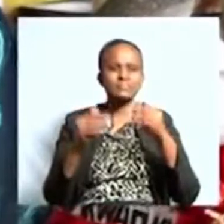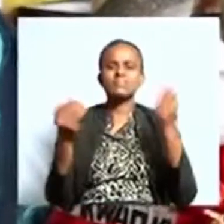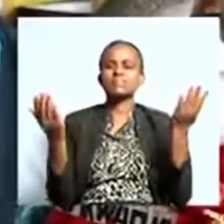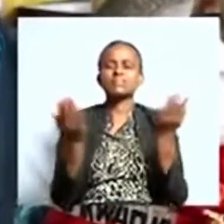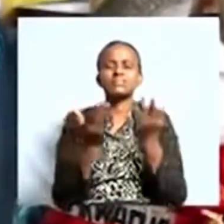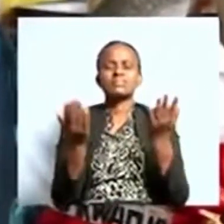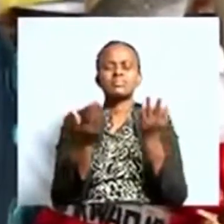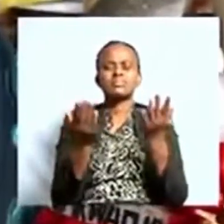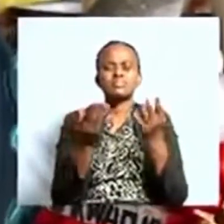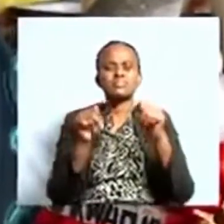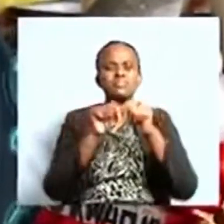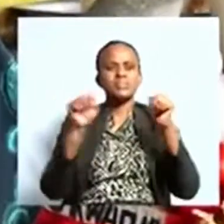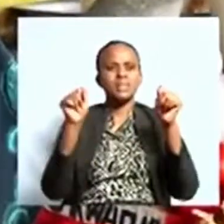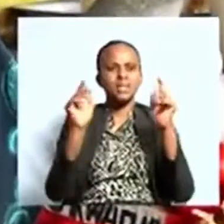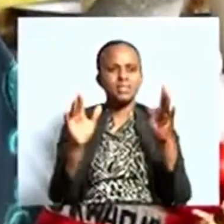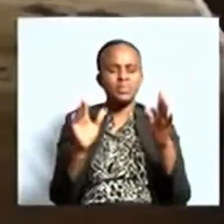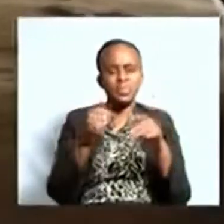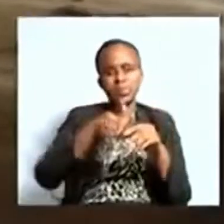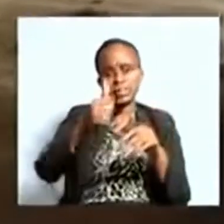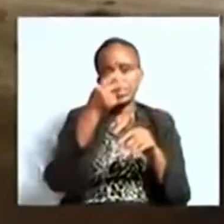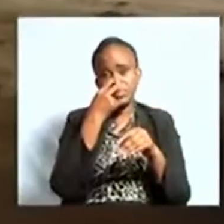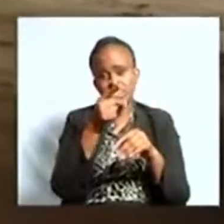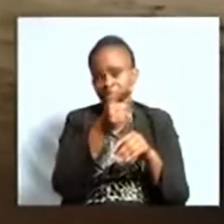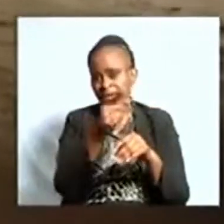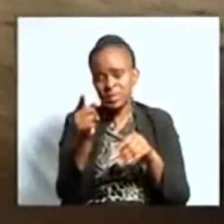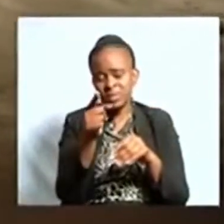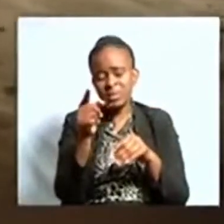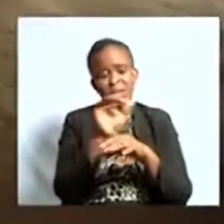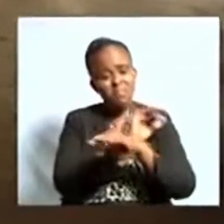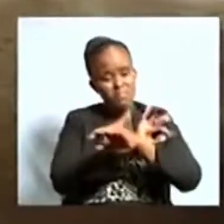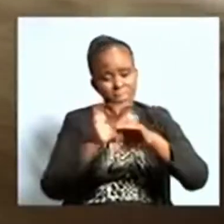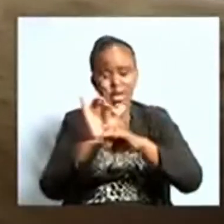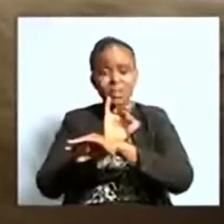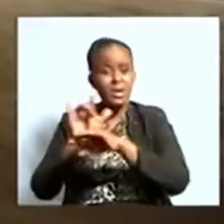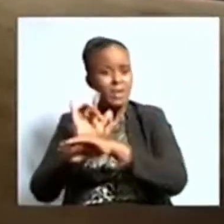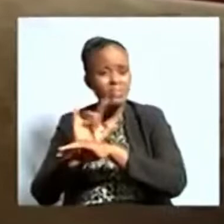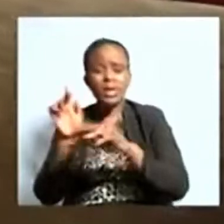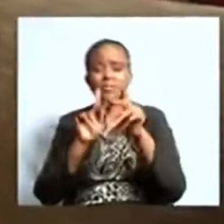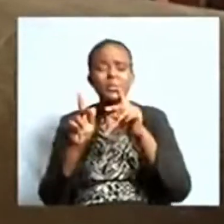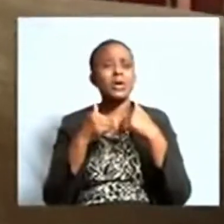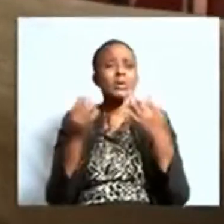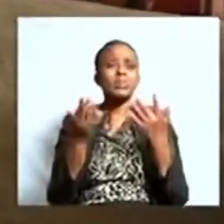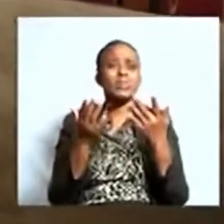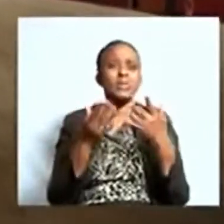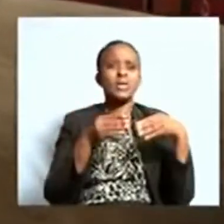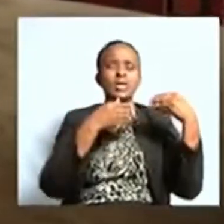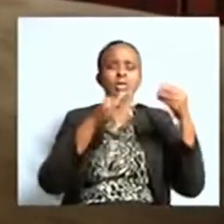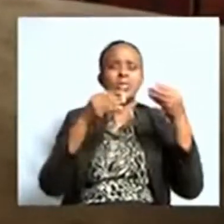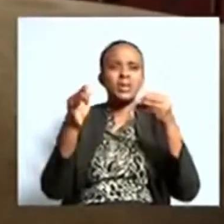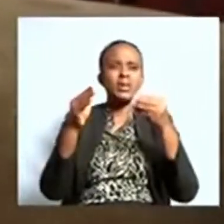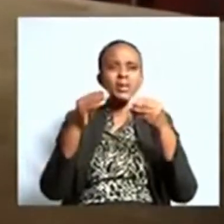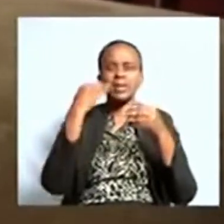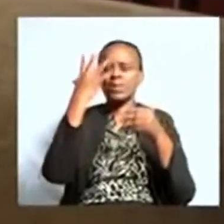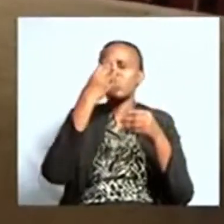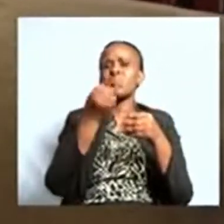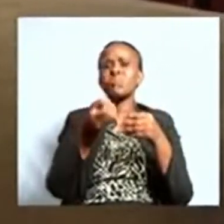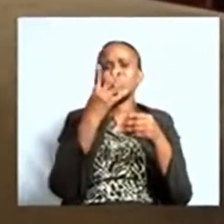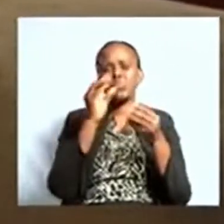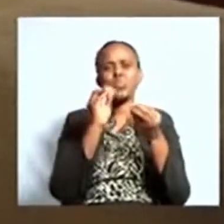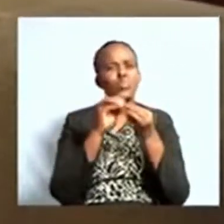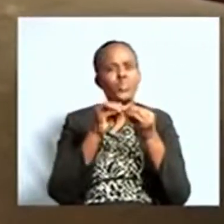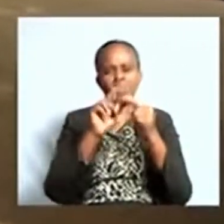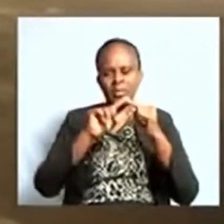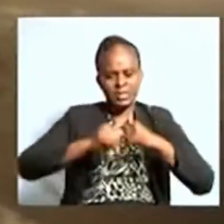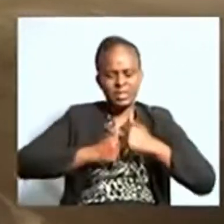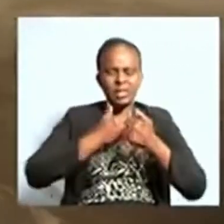kulibe matebo mwajionera gali empute matebo mulije vantu market iwemi koma